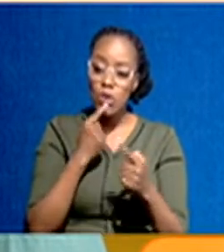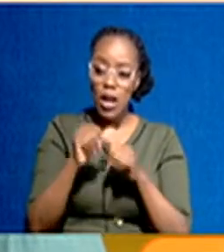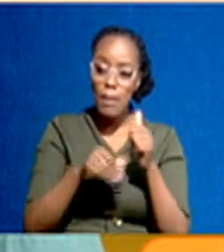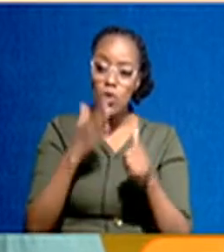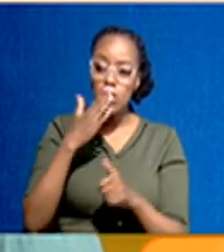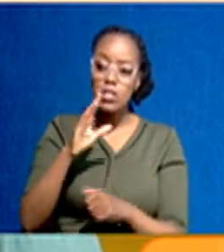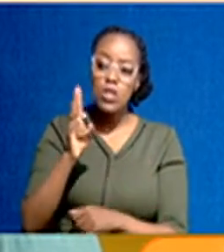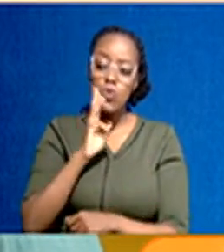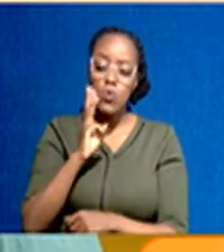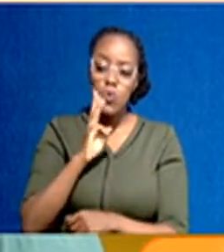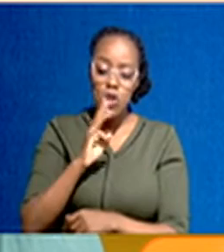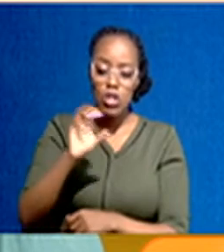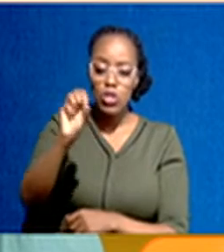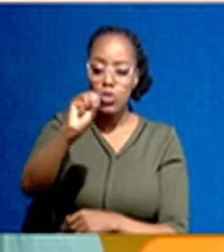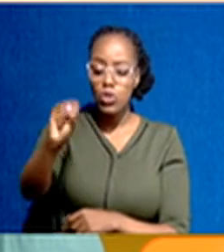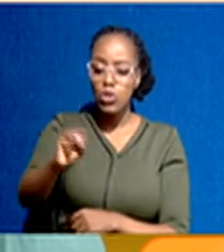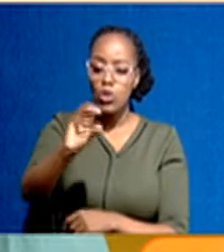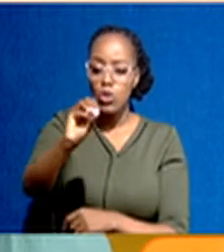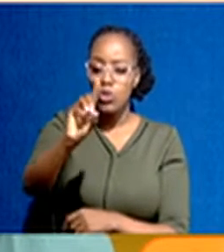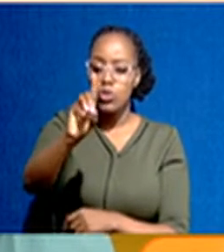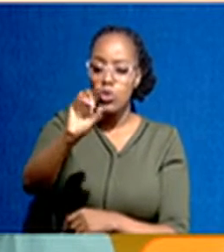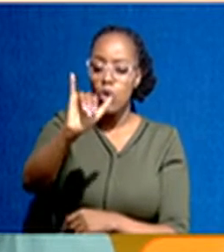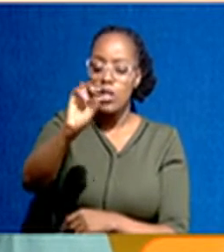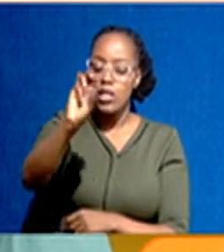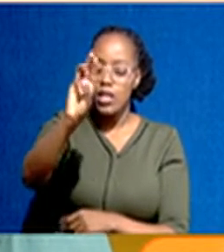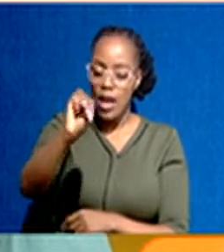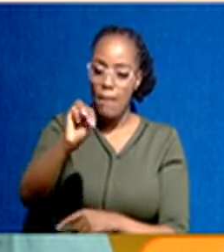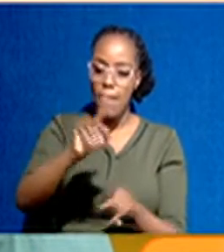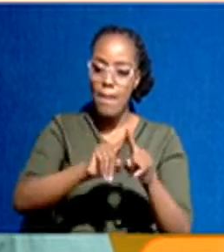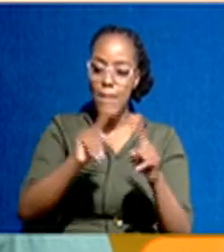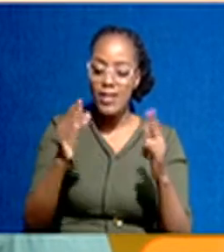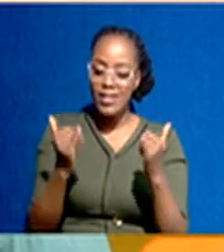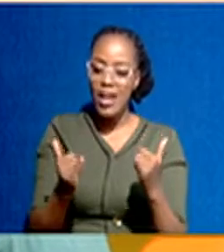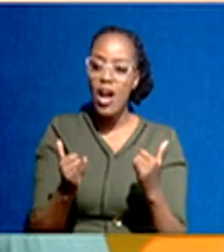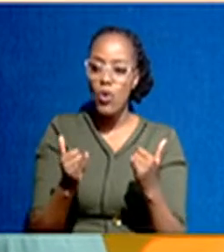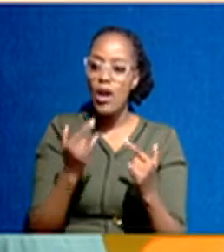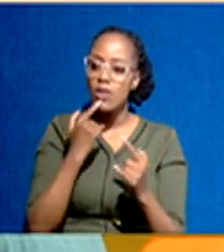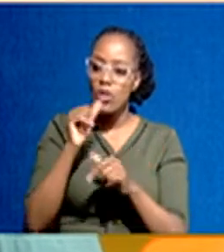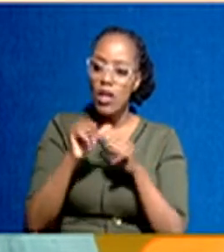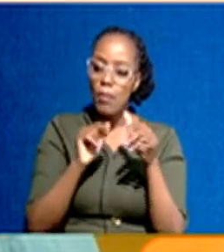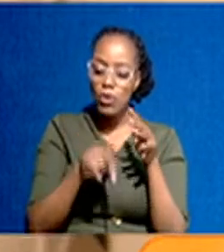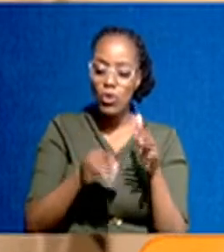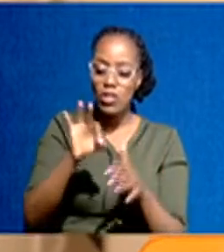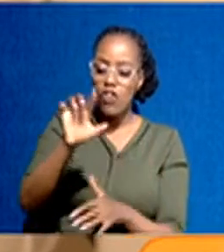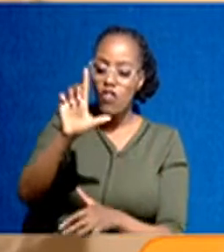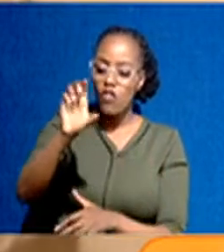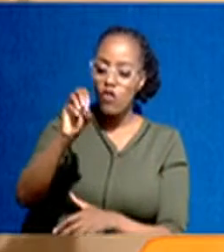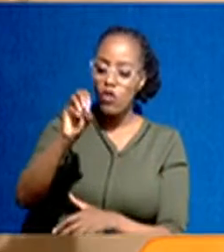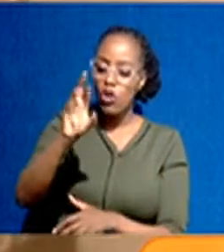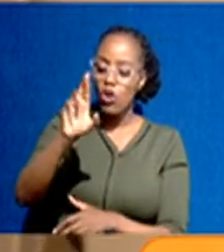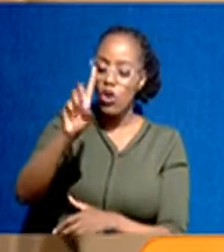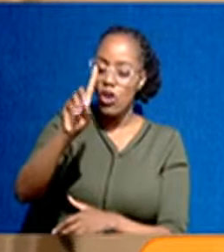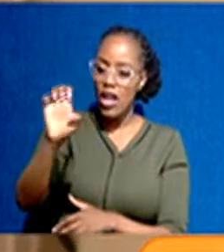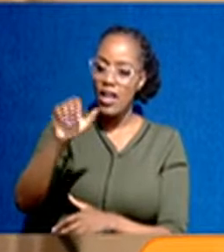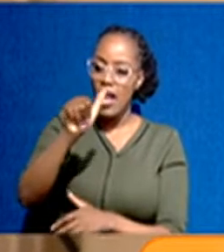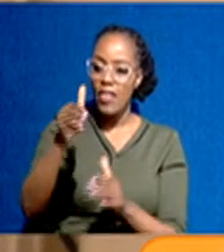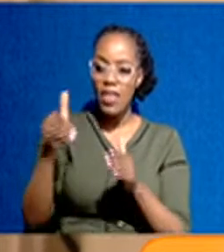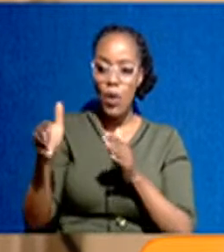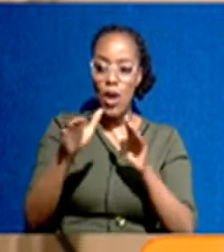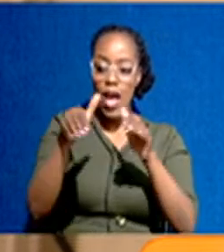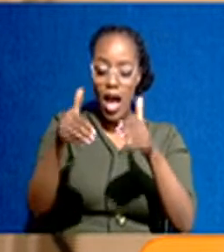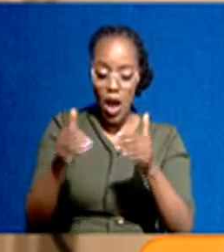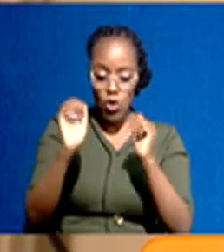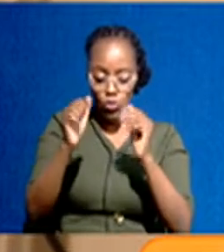talking of sodium chloride. But here, dental fluorosis is caused by fluoride. There are other ways of dealing